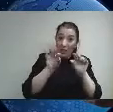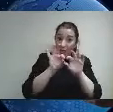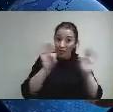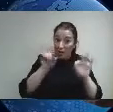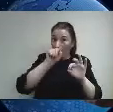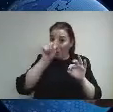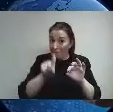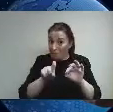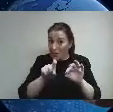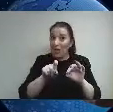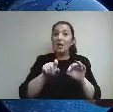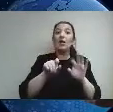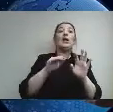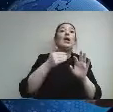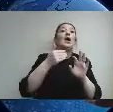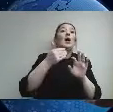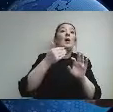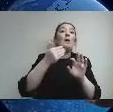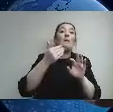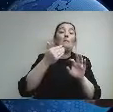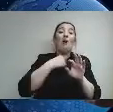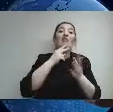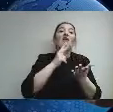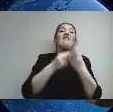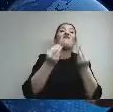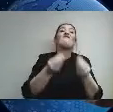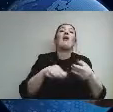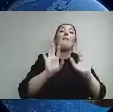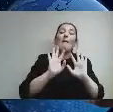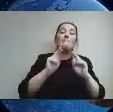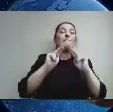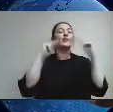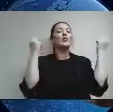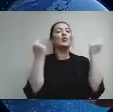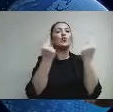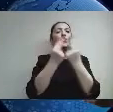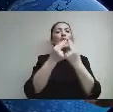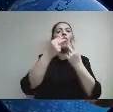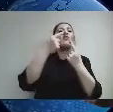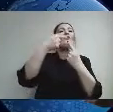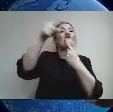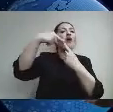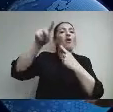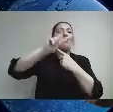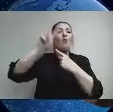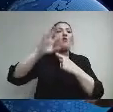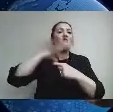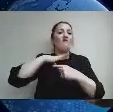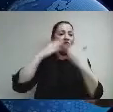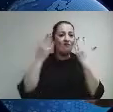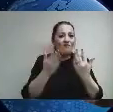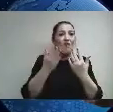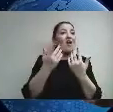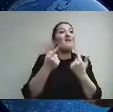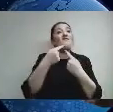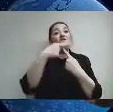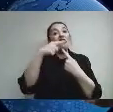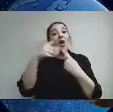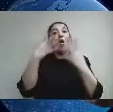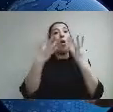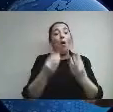would be different alternatives, but I am a person that considers that it could be evaluated in a different world, in a different way.